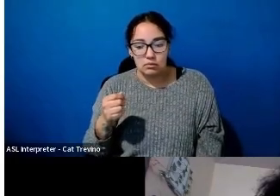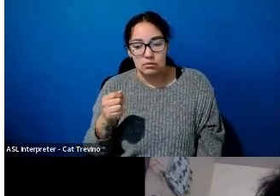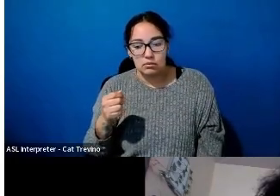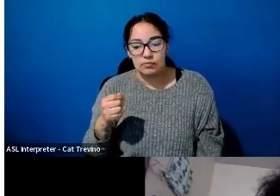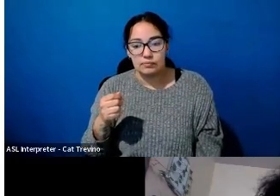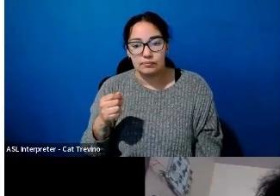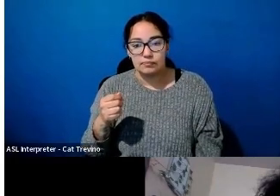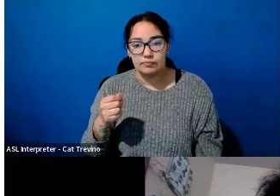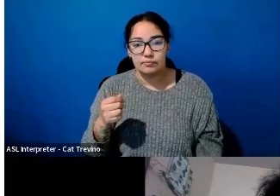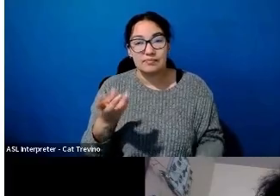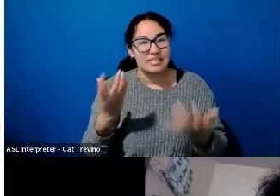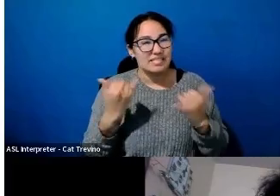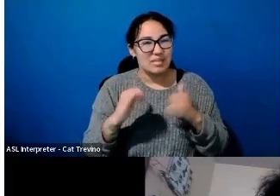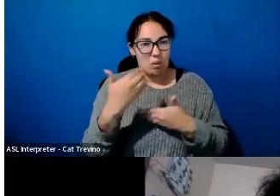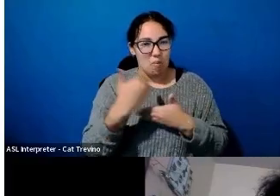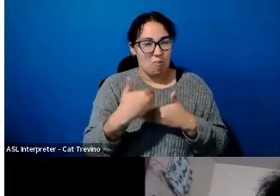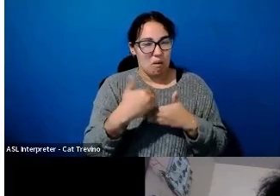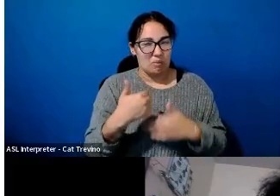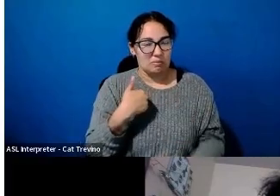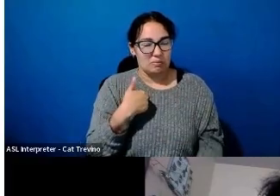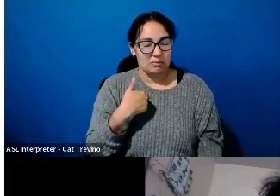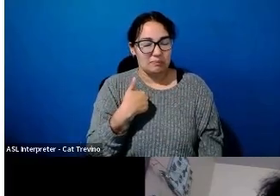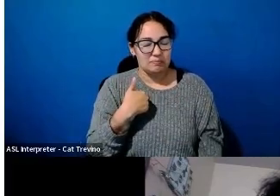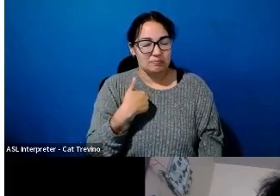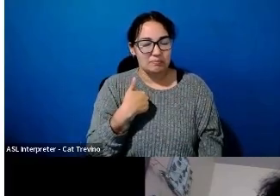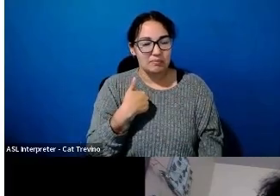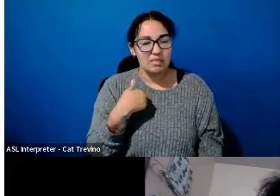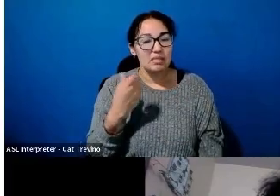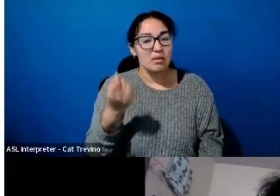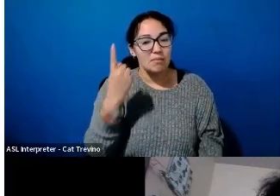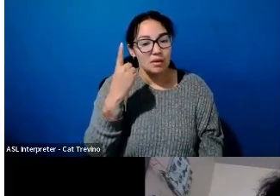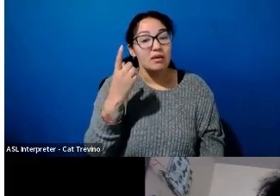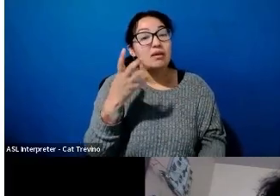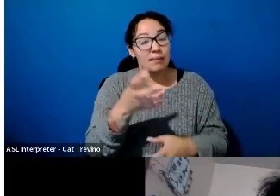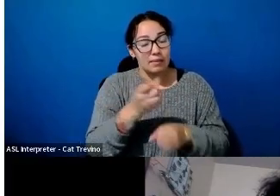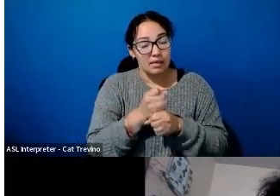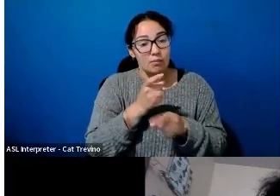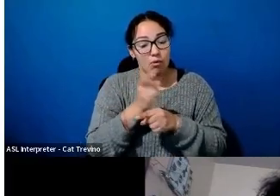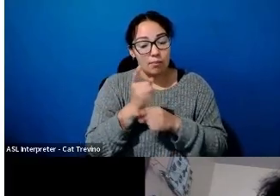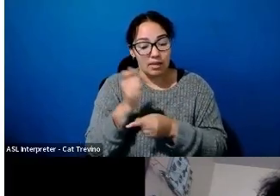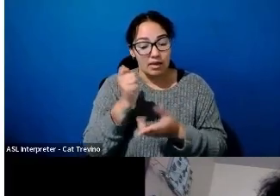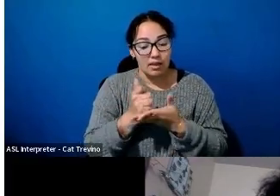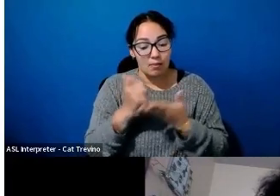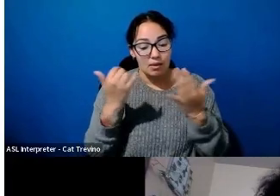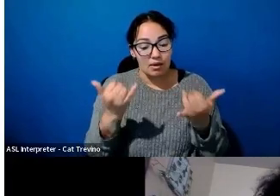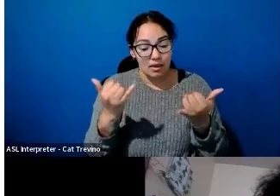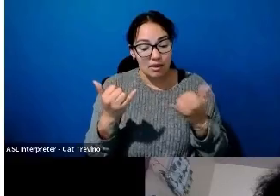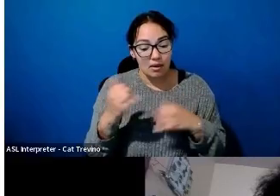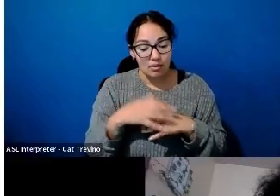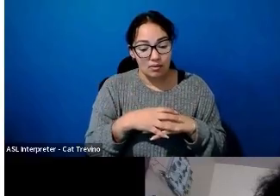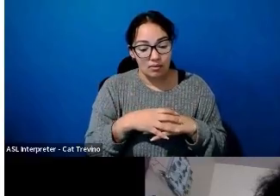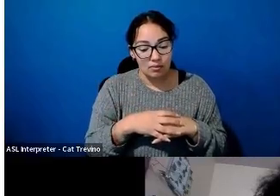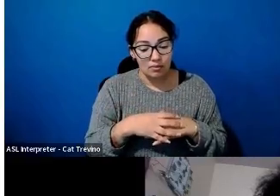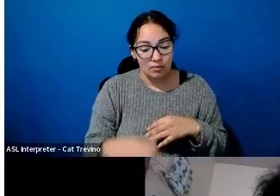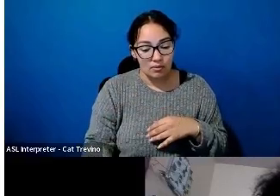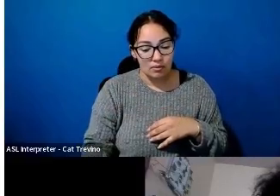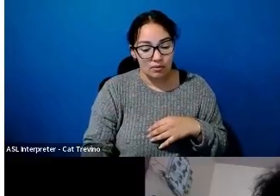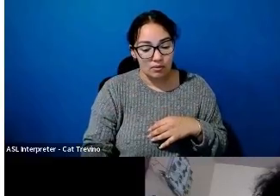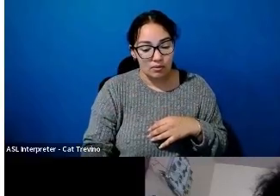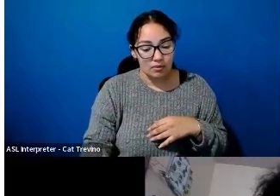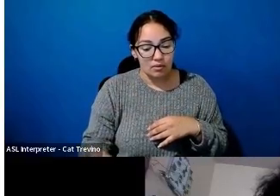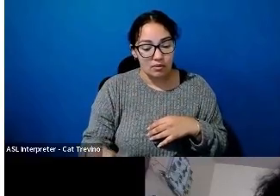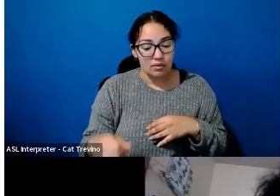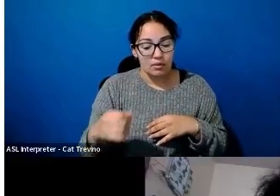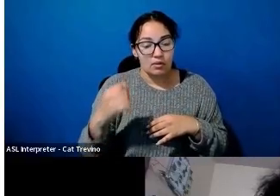It still bothers me, but I'm getting the help for it now. Only because I'm now getting the help. I'm making it